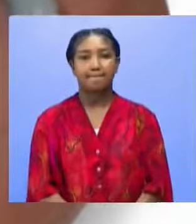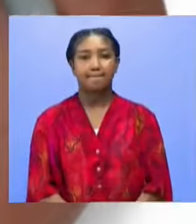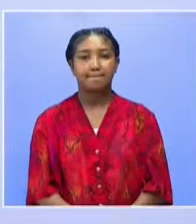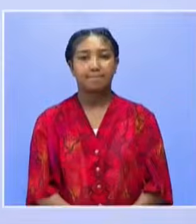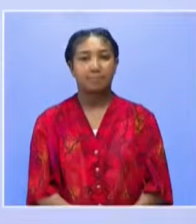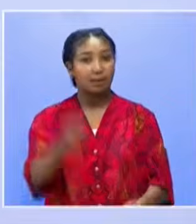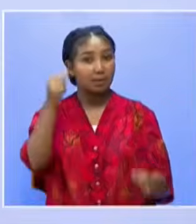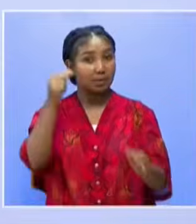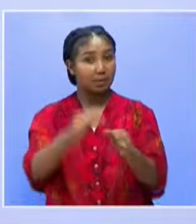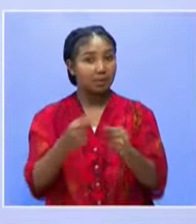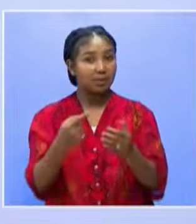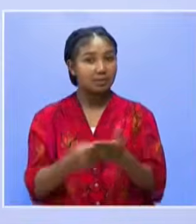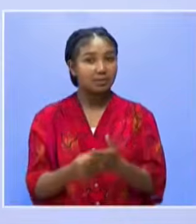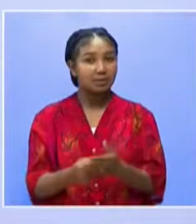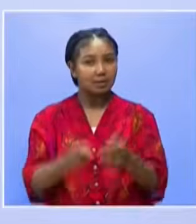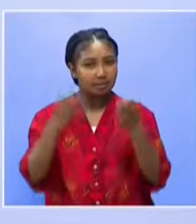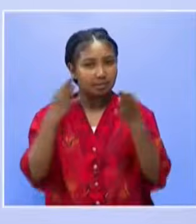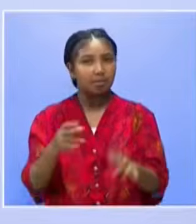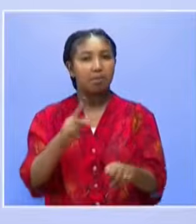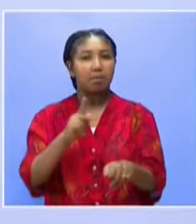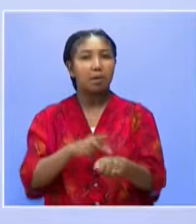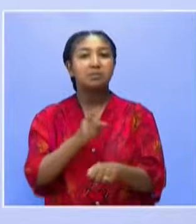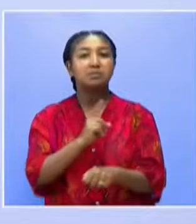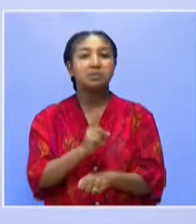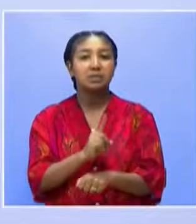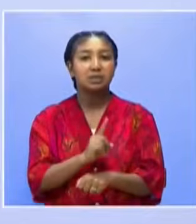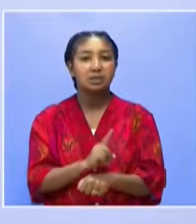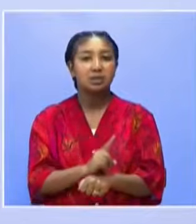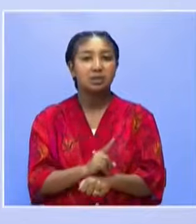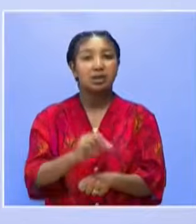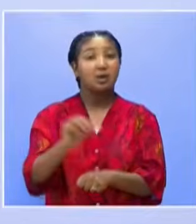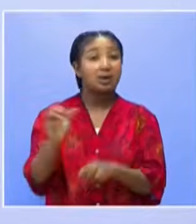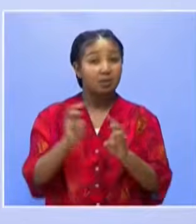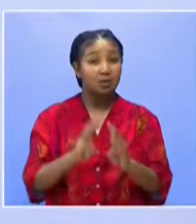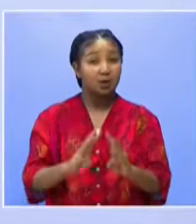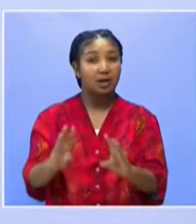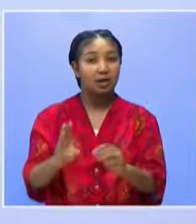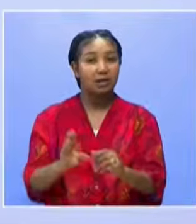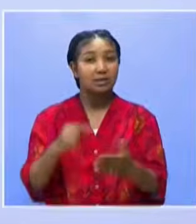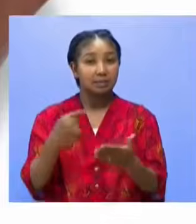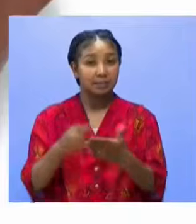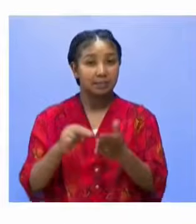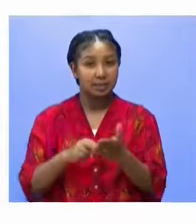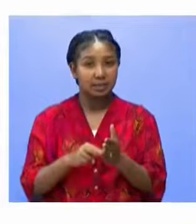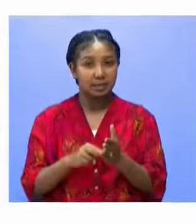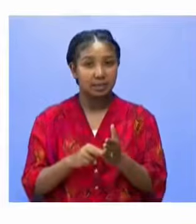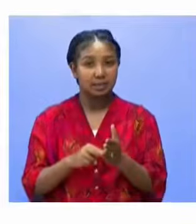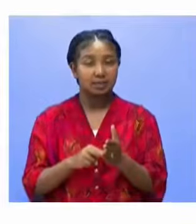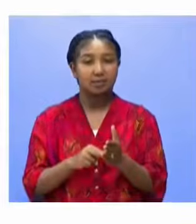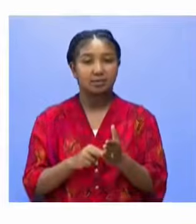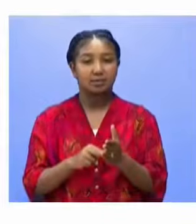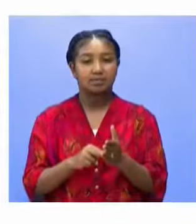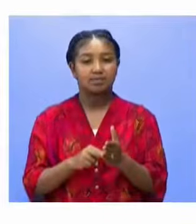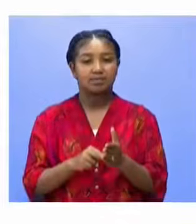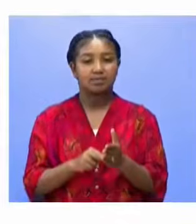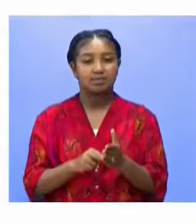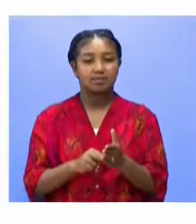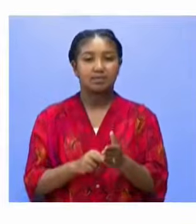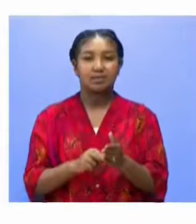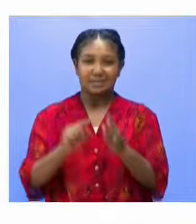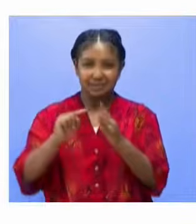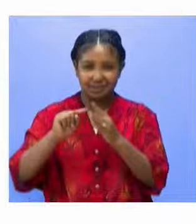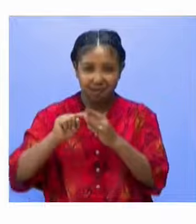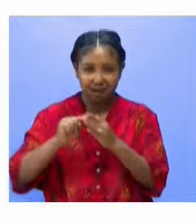Bear in your mind, the specific time when we says in another ways, this means, yes, a starting